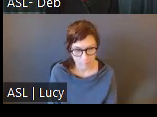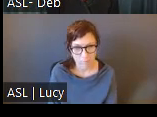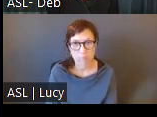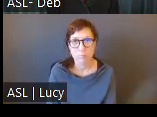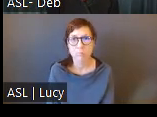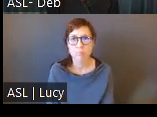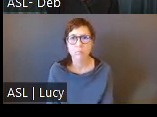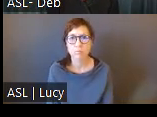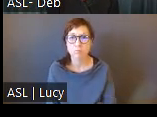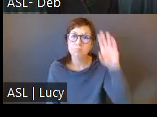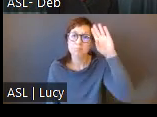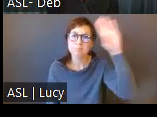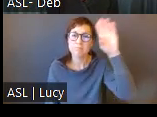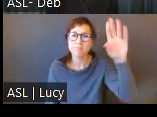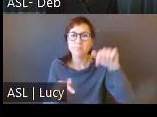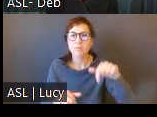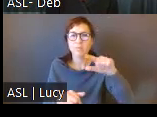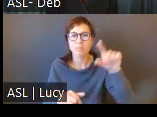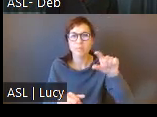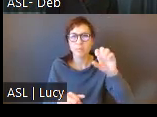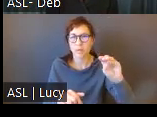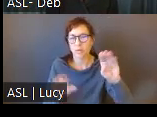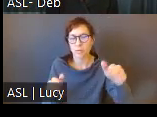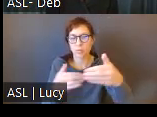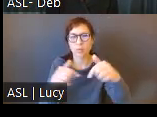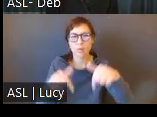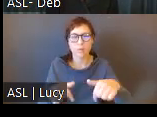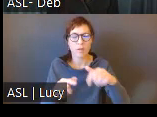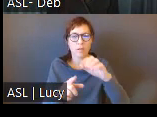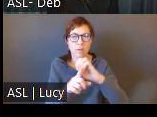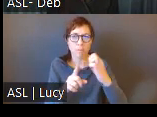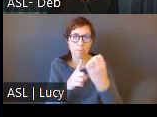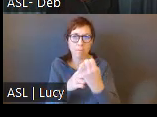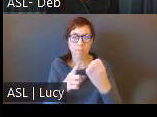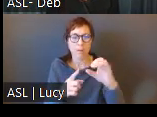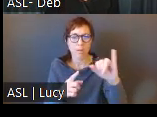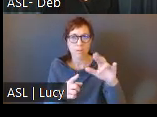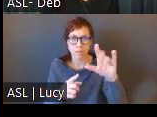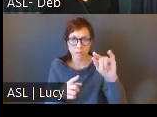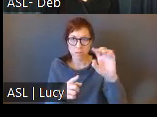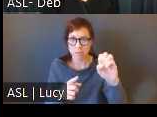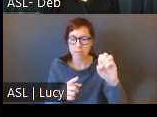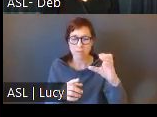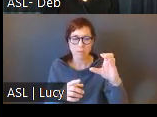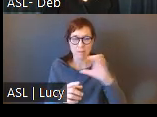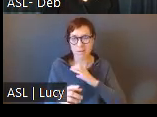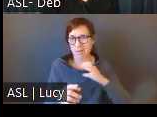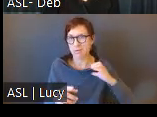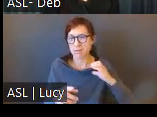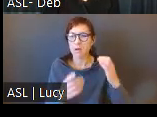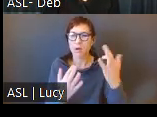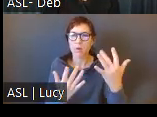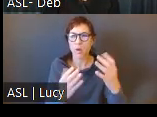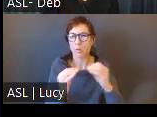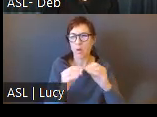Hello, you have entered the Zoom room for the Environmental Justice Council. Please hold for a moment until more attendees have